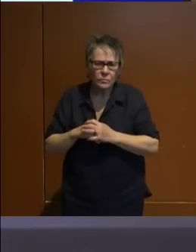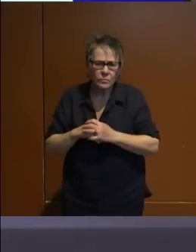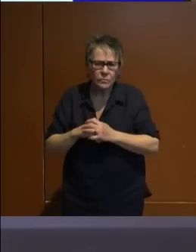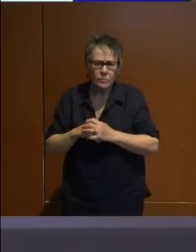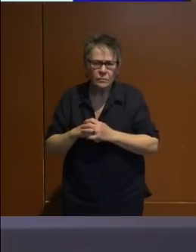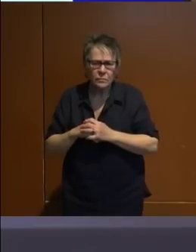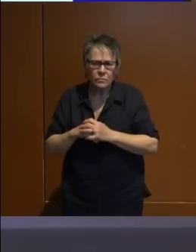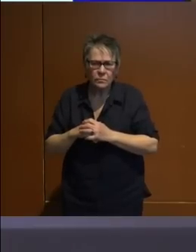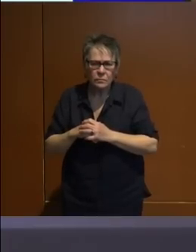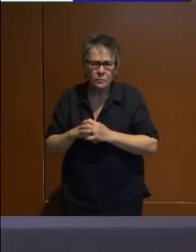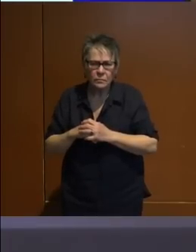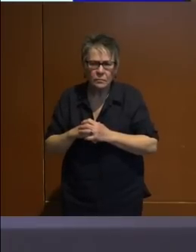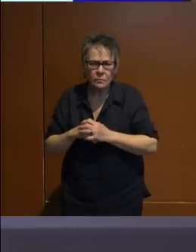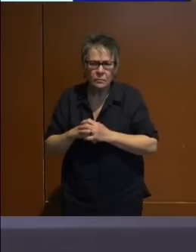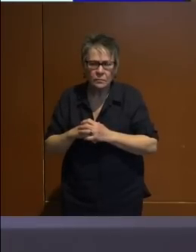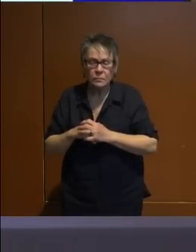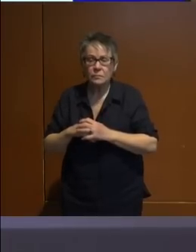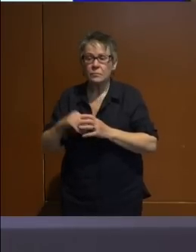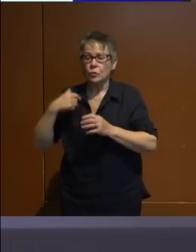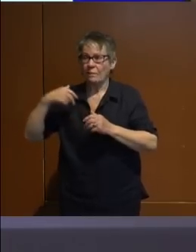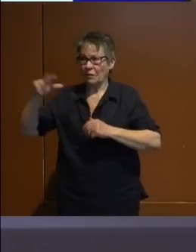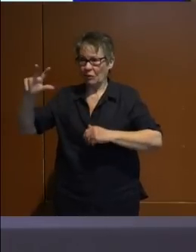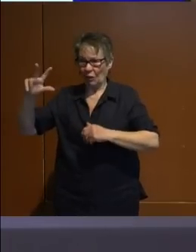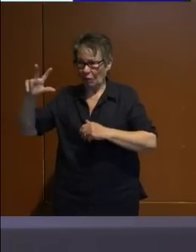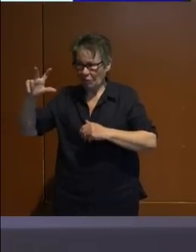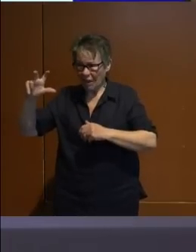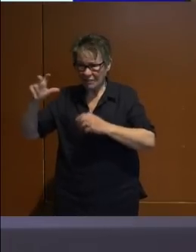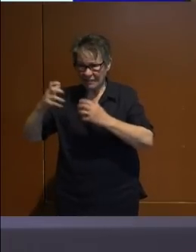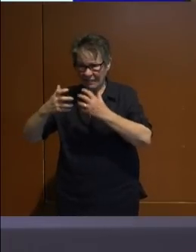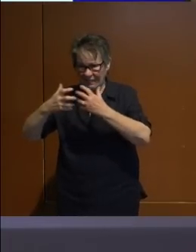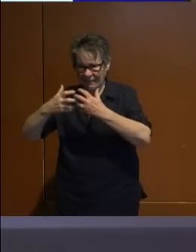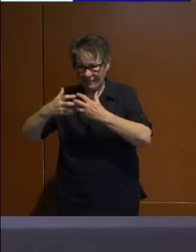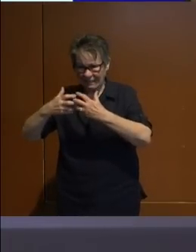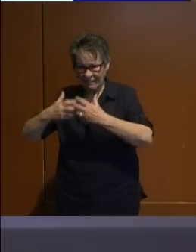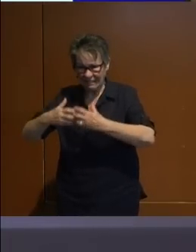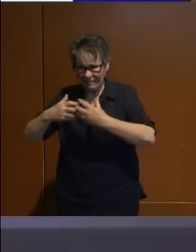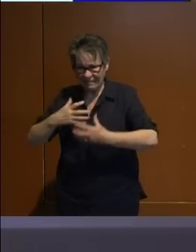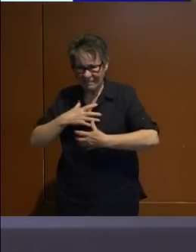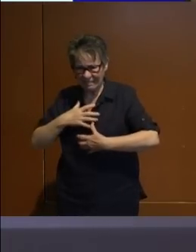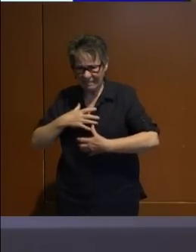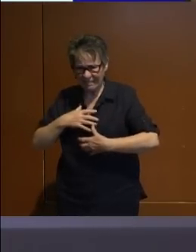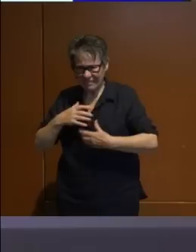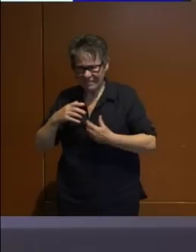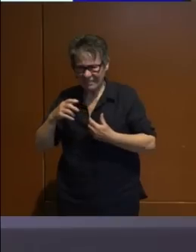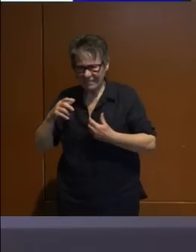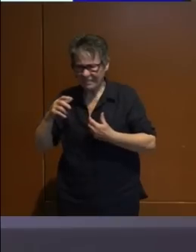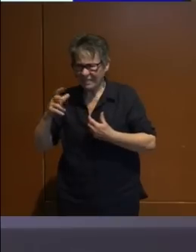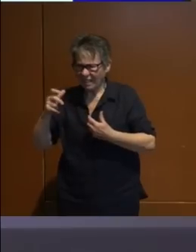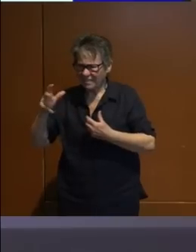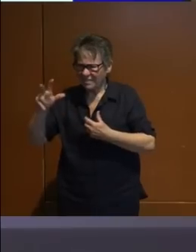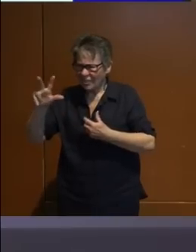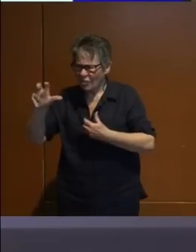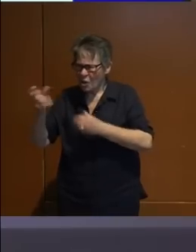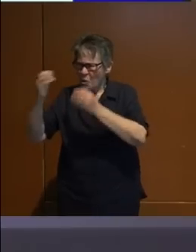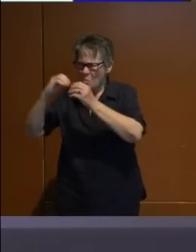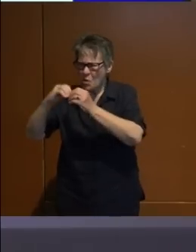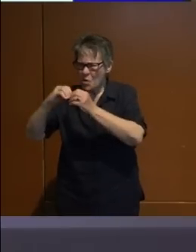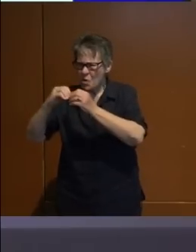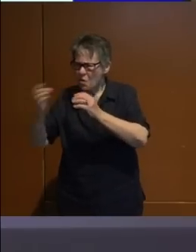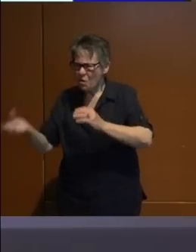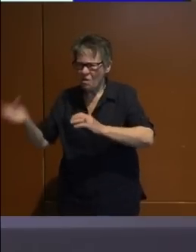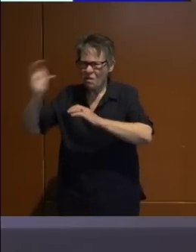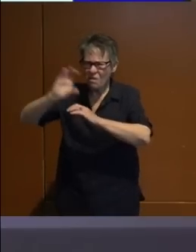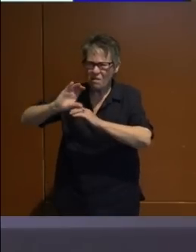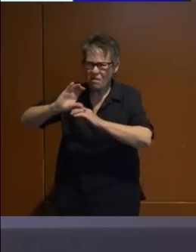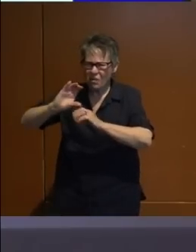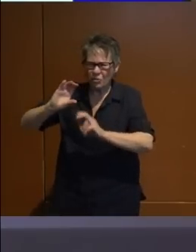to the 200 we heard about last week from the federal government? I'm not sure which 200. This is a new 300. So it's 500 then?